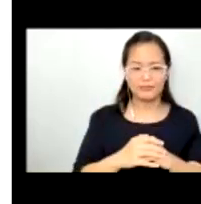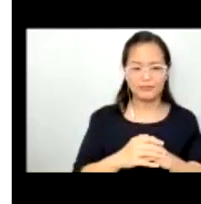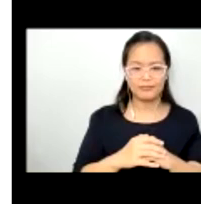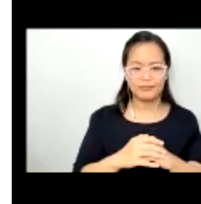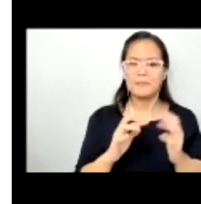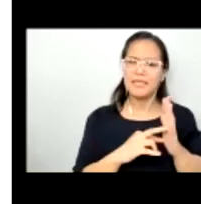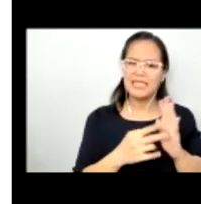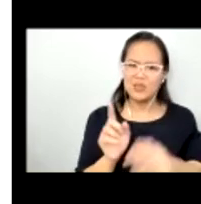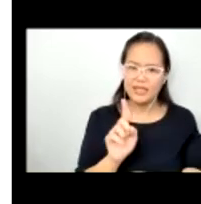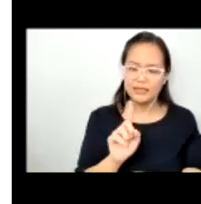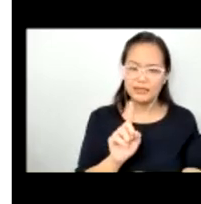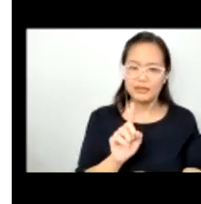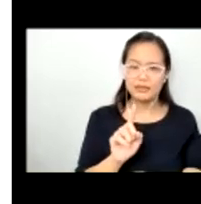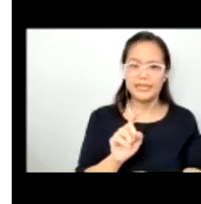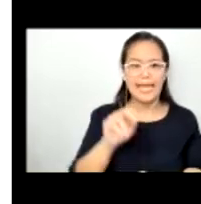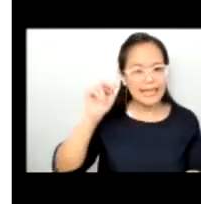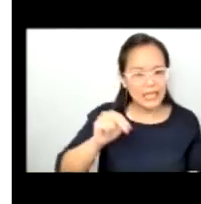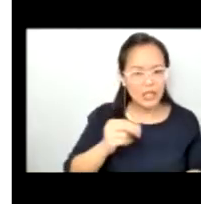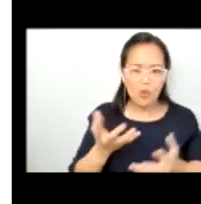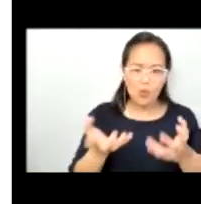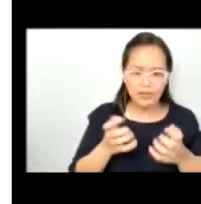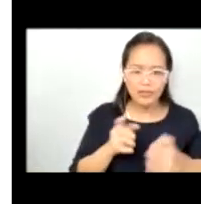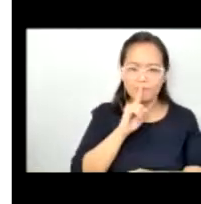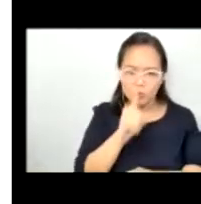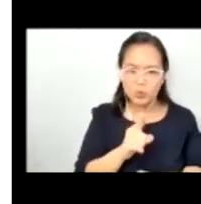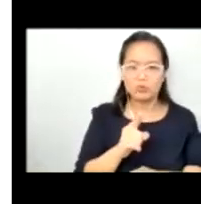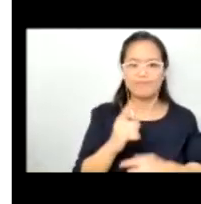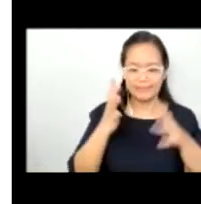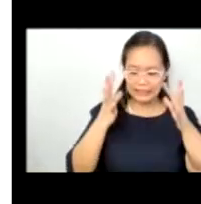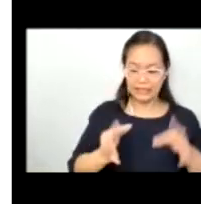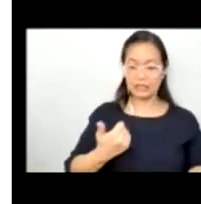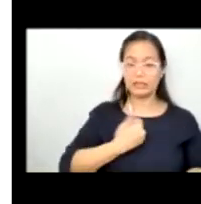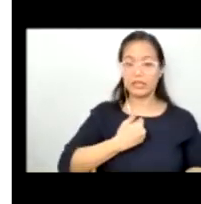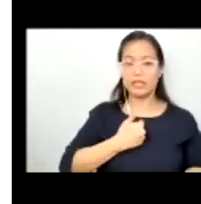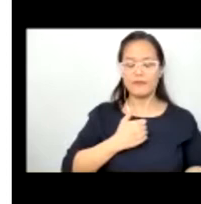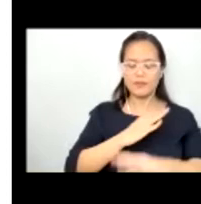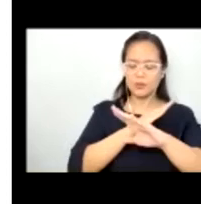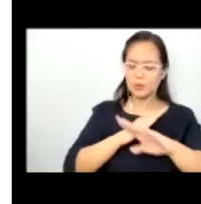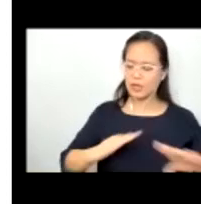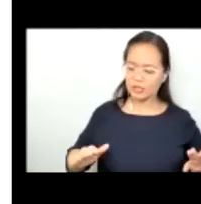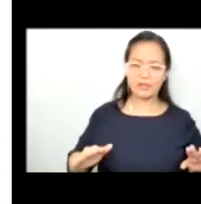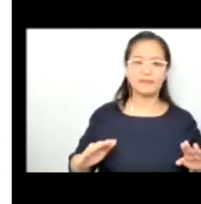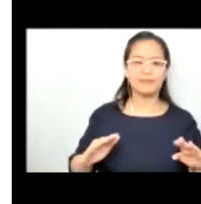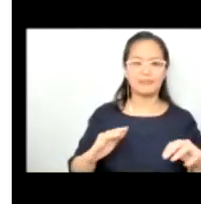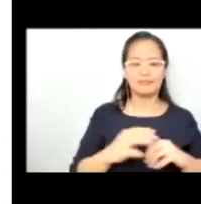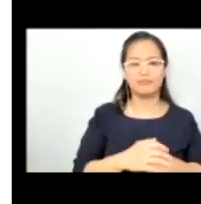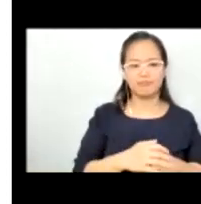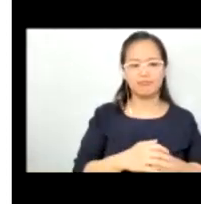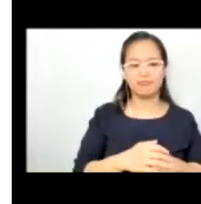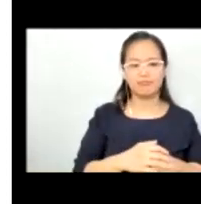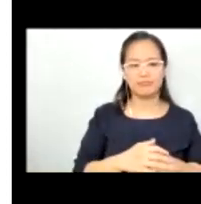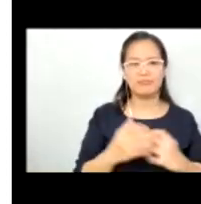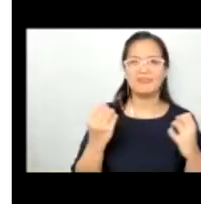needing and wanting and intentionally being quiet at times. You know, many